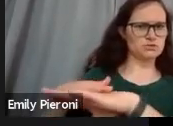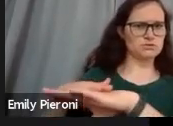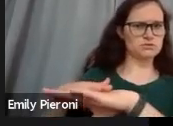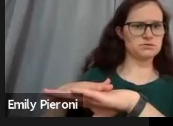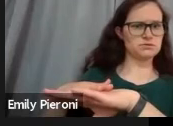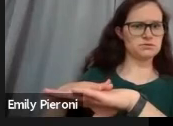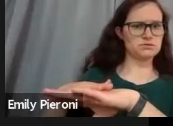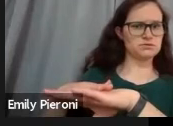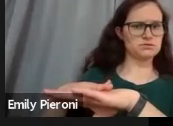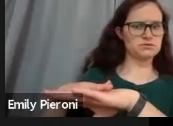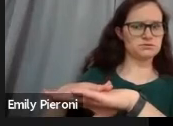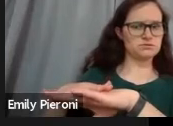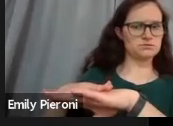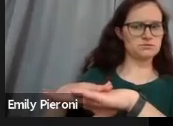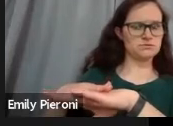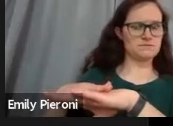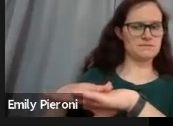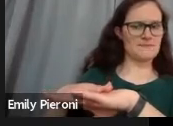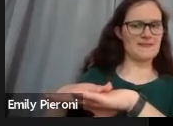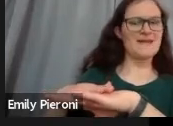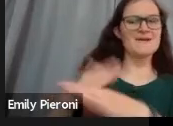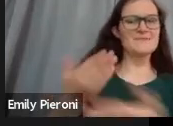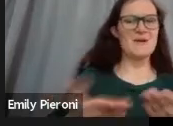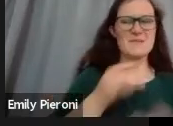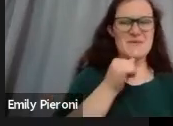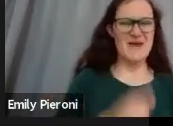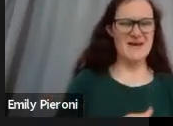Probably not if I'm not.